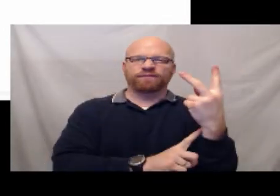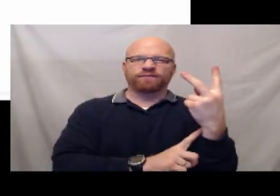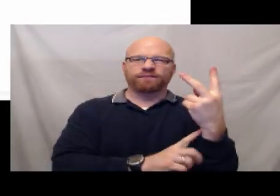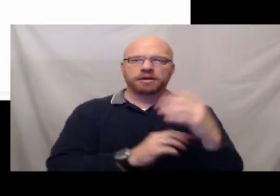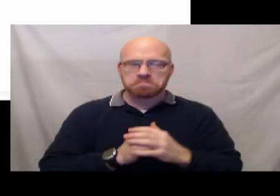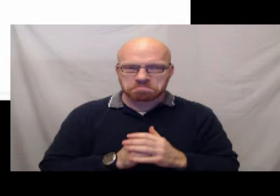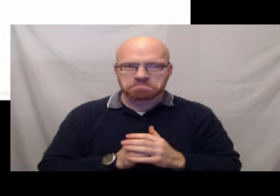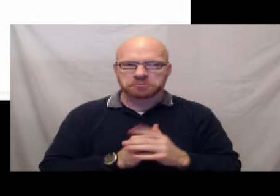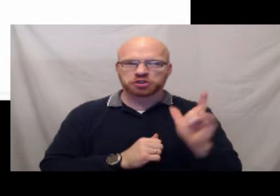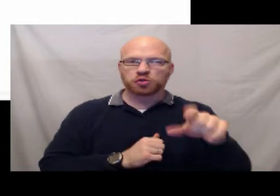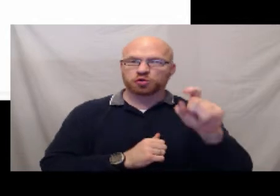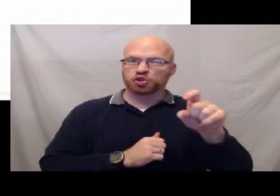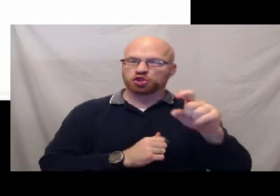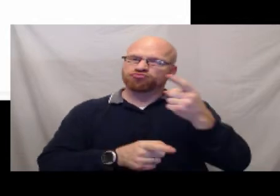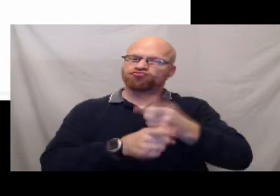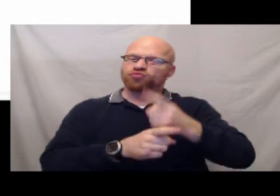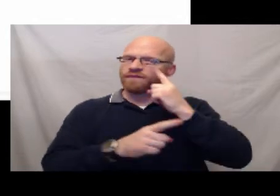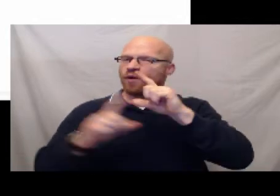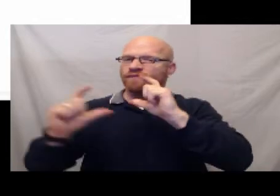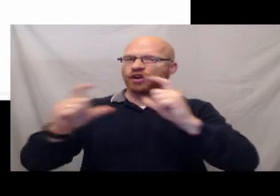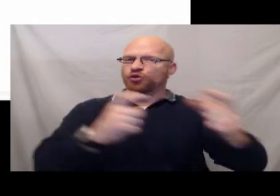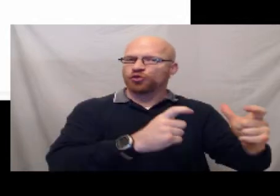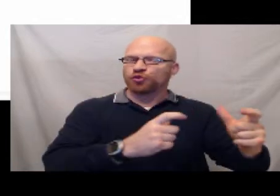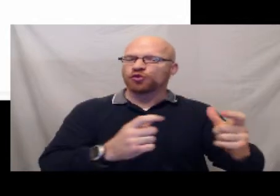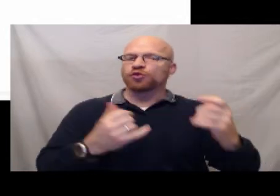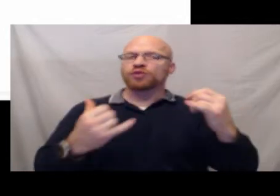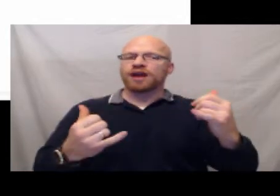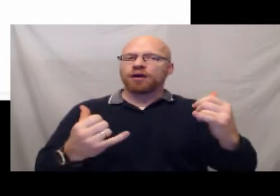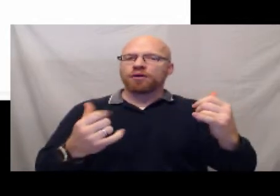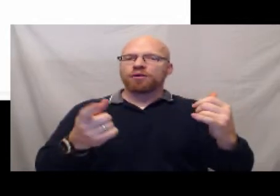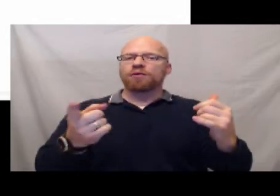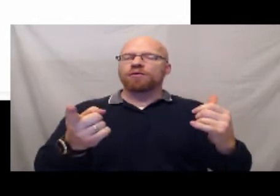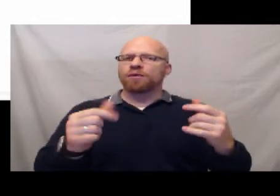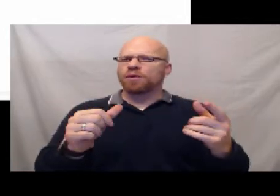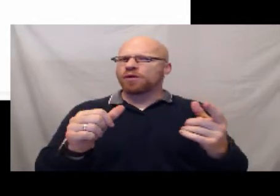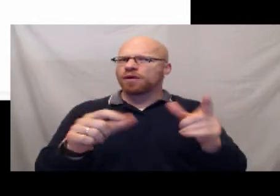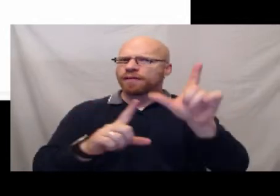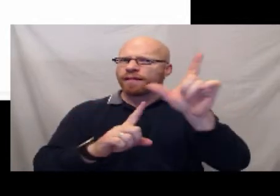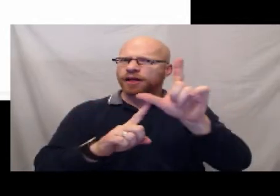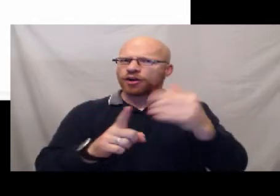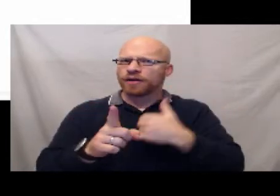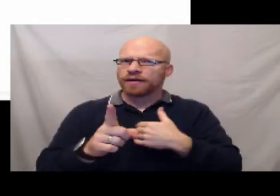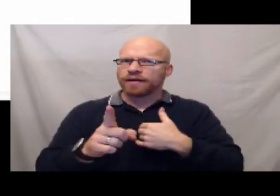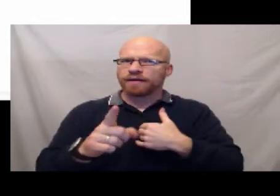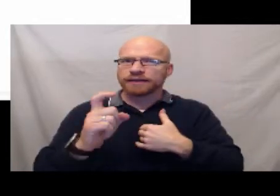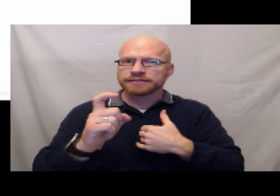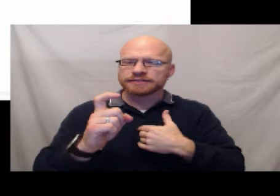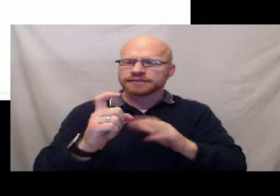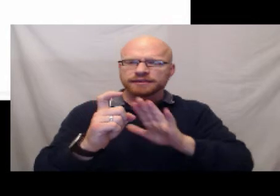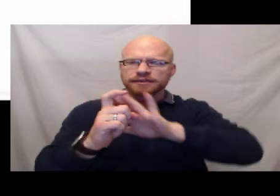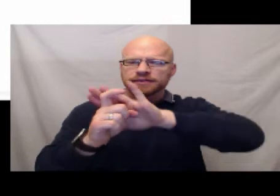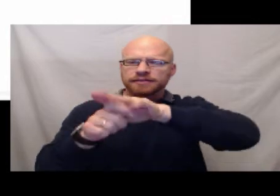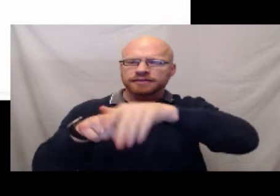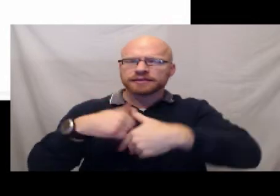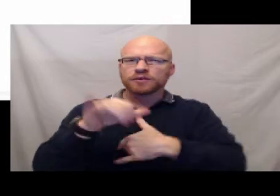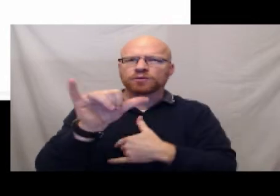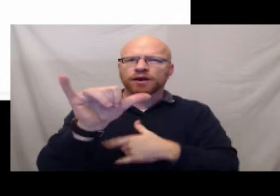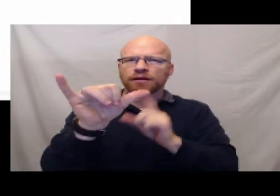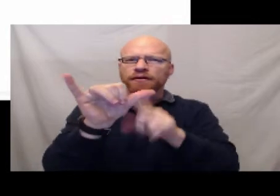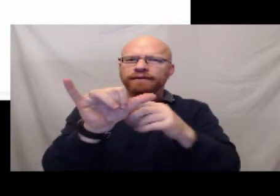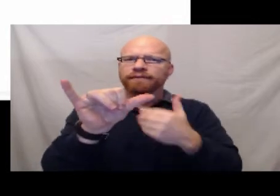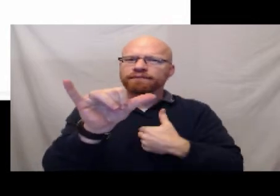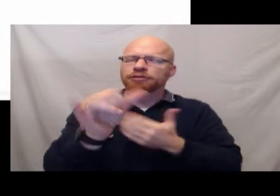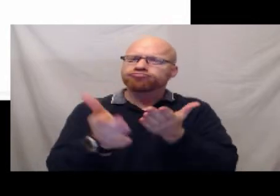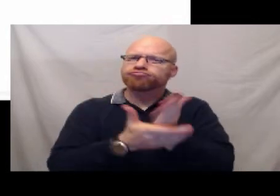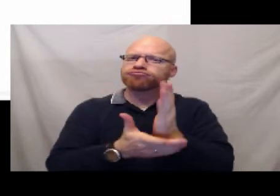10 equals positive 12. Now this should work for our factoring. Now we haven't used